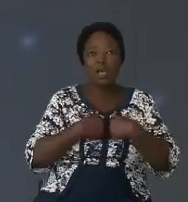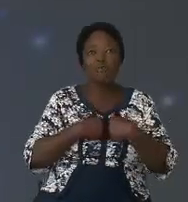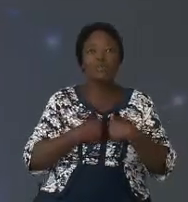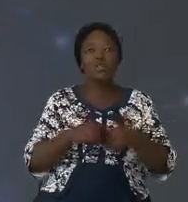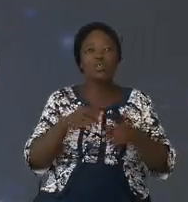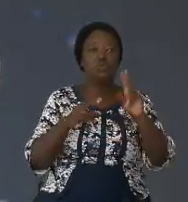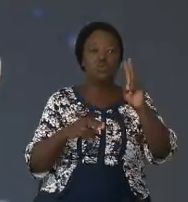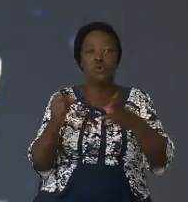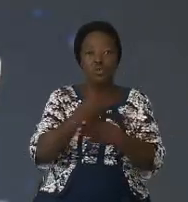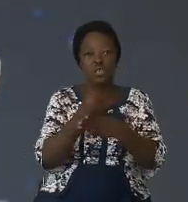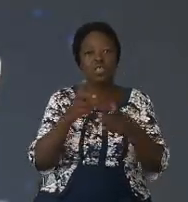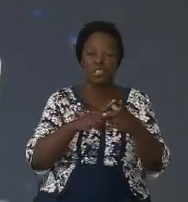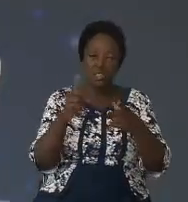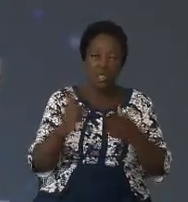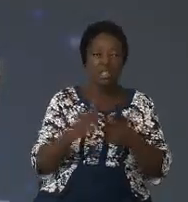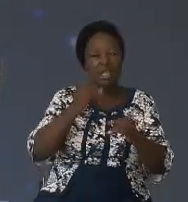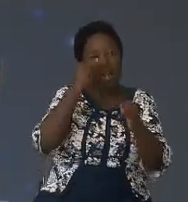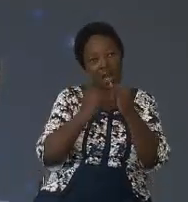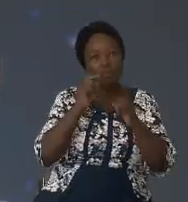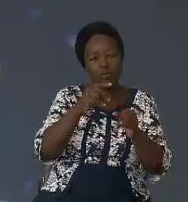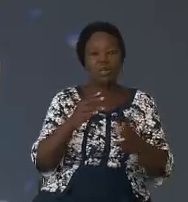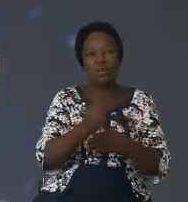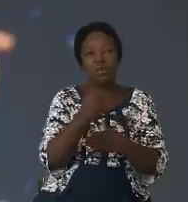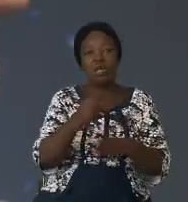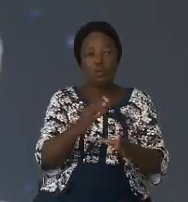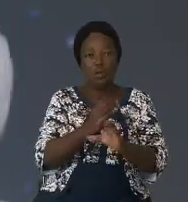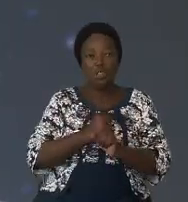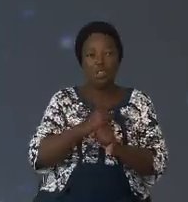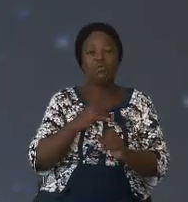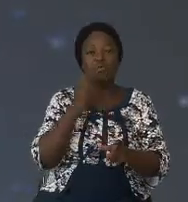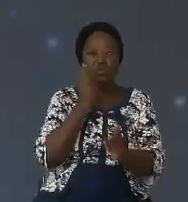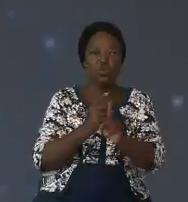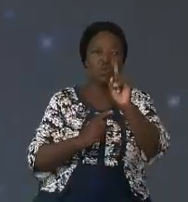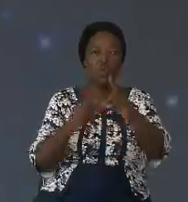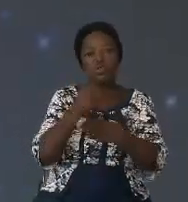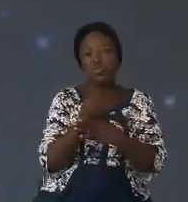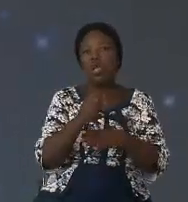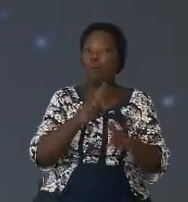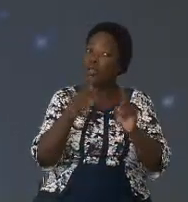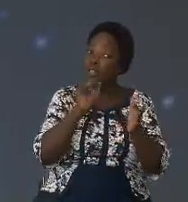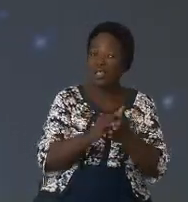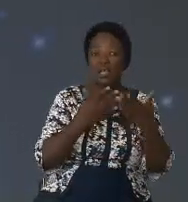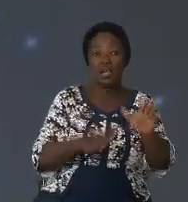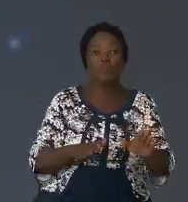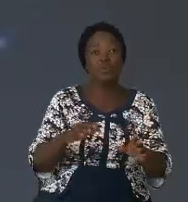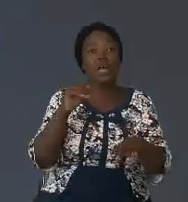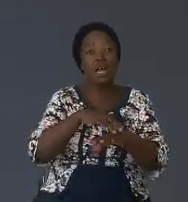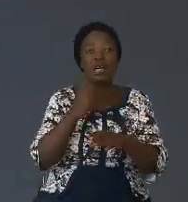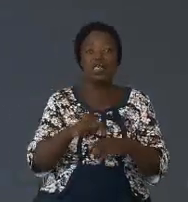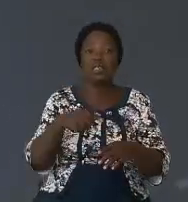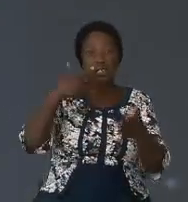will receive two shares, and the last will receive, the second will receive just one share. But